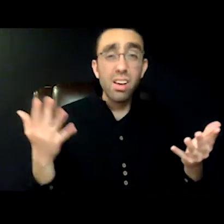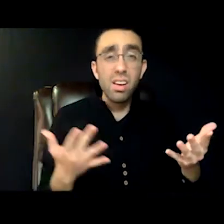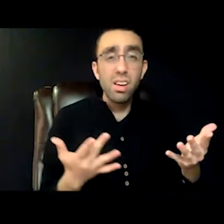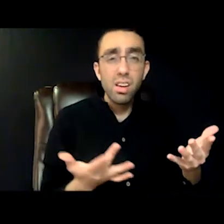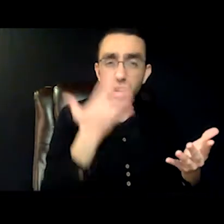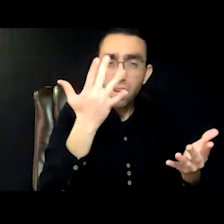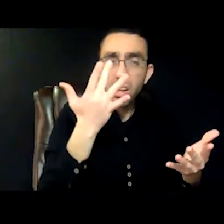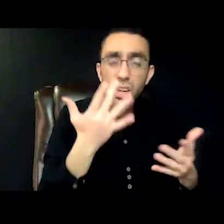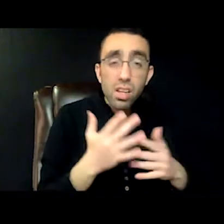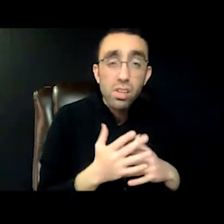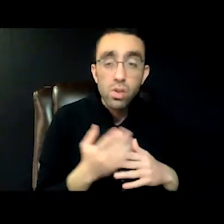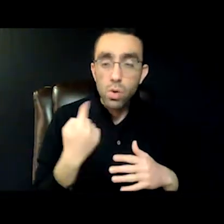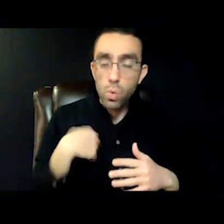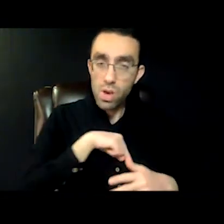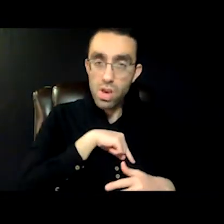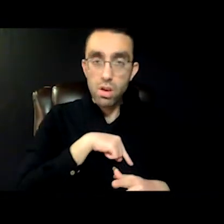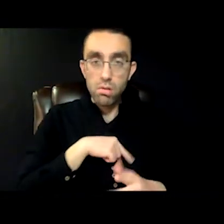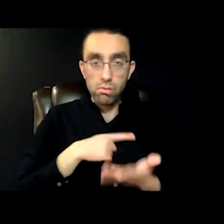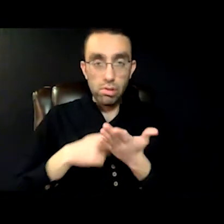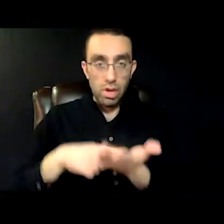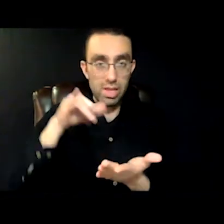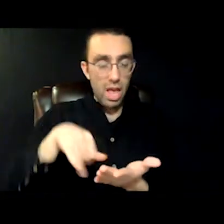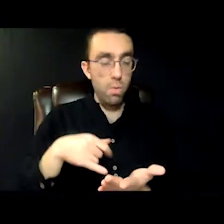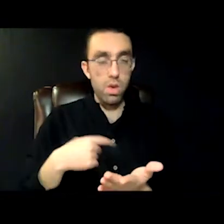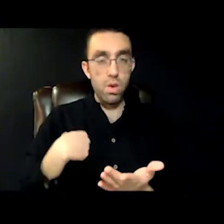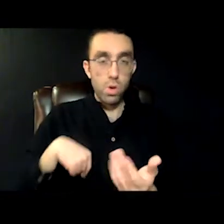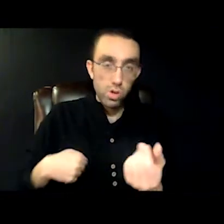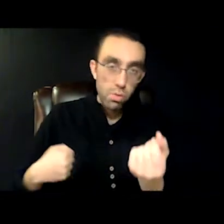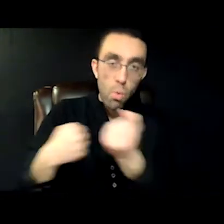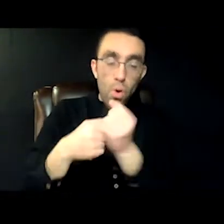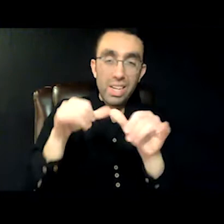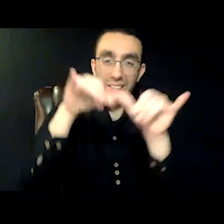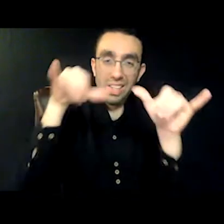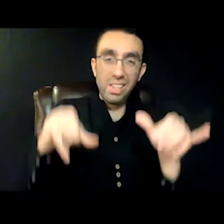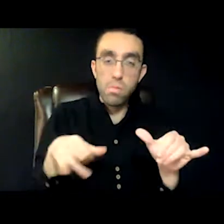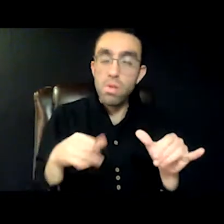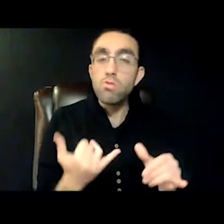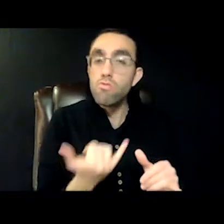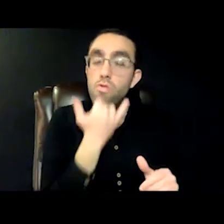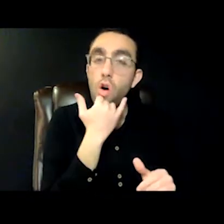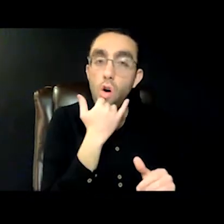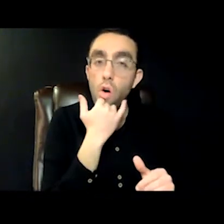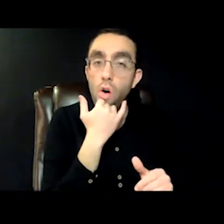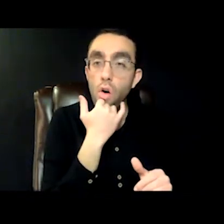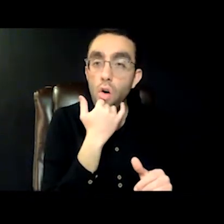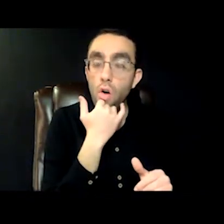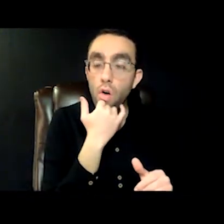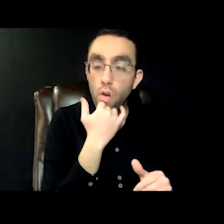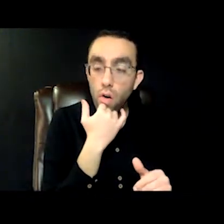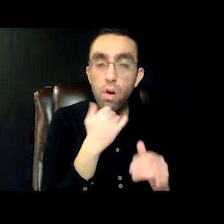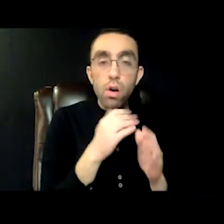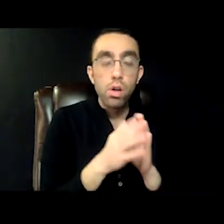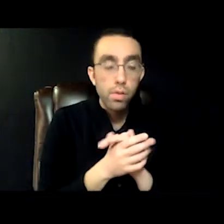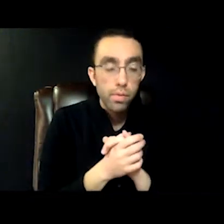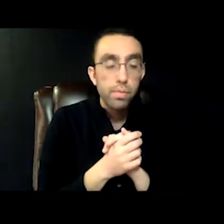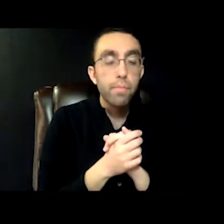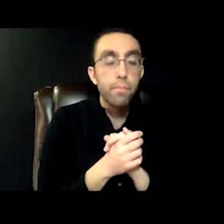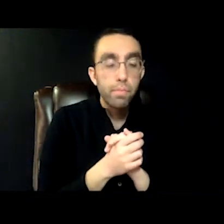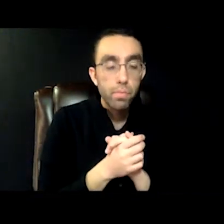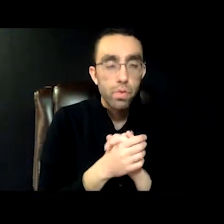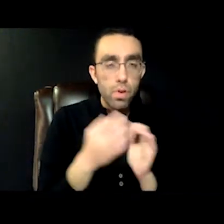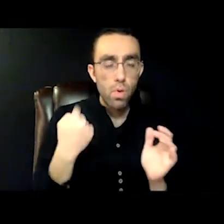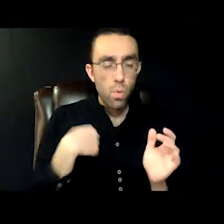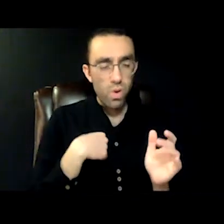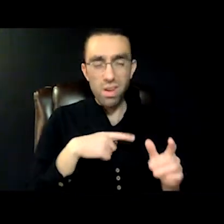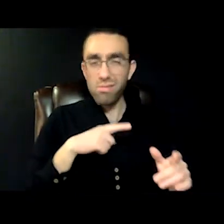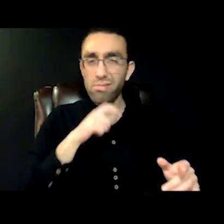we're defending a system that is false. We're validating the industrial agricultural system as needed to even be recognized and acknowledged,